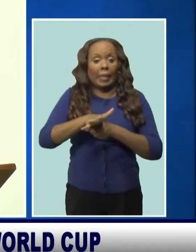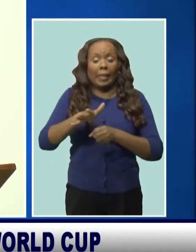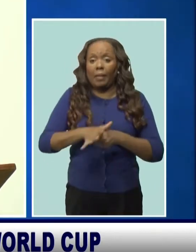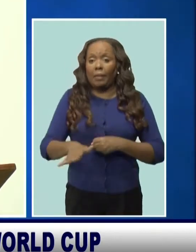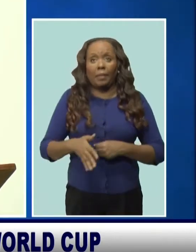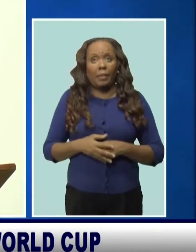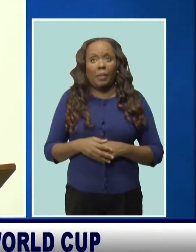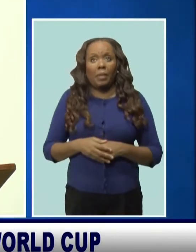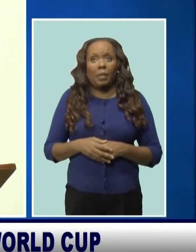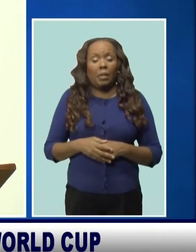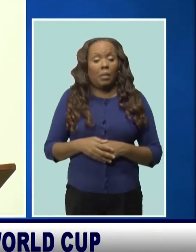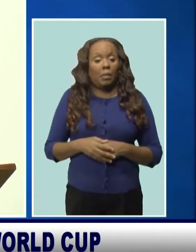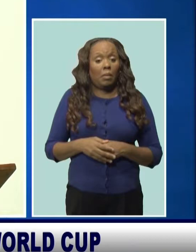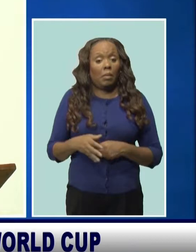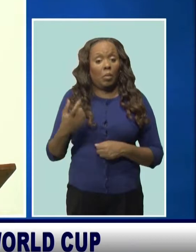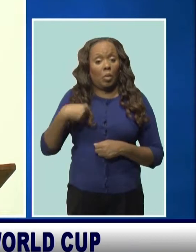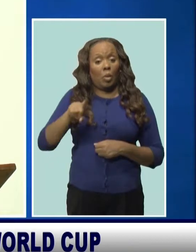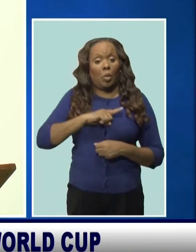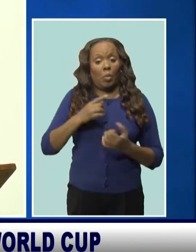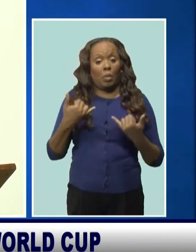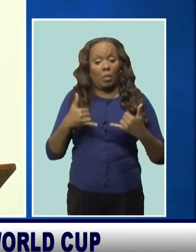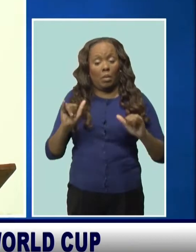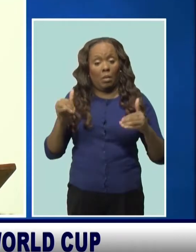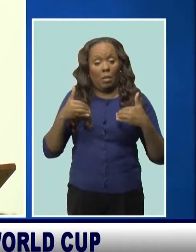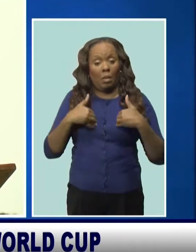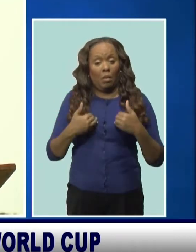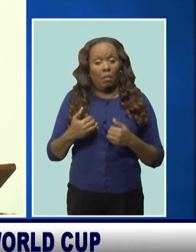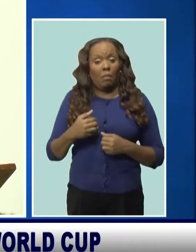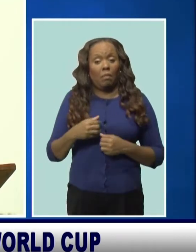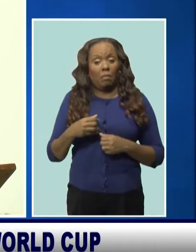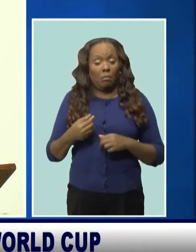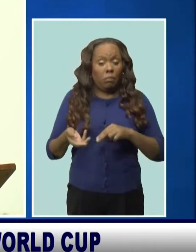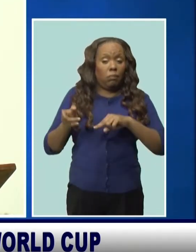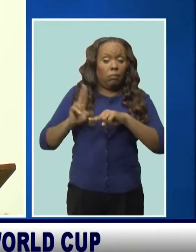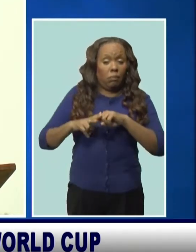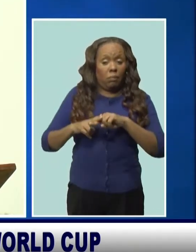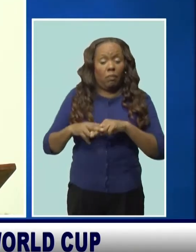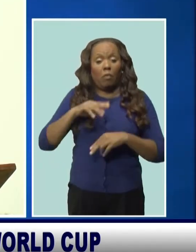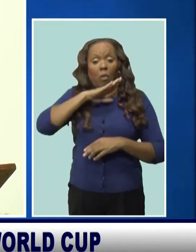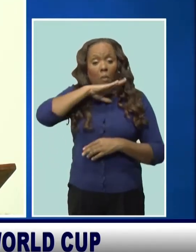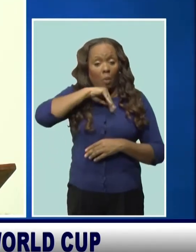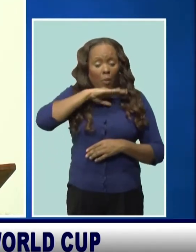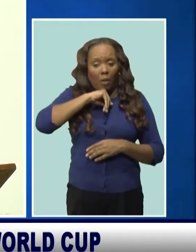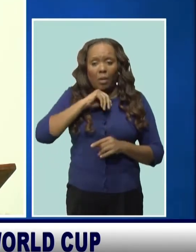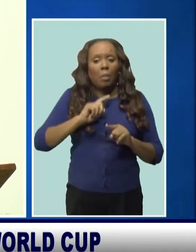got 1% growth in pork production in Barbados, first quarter.